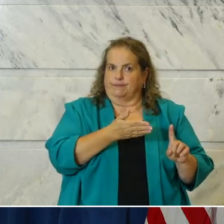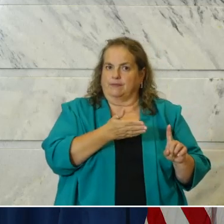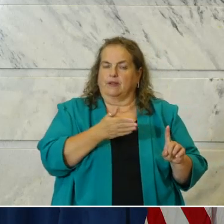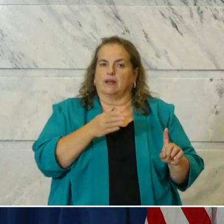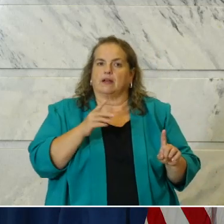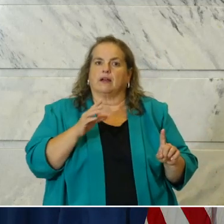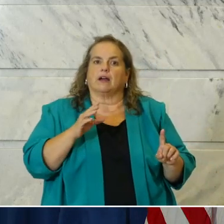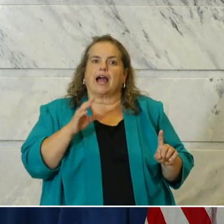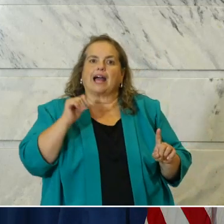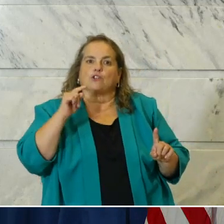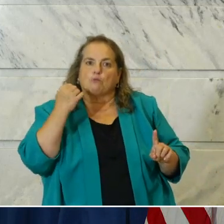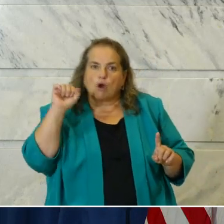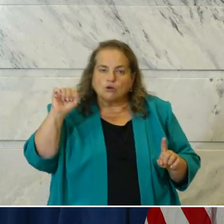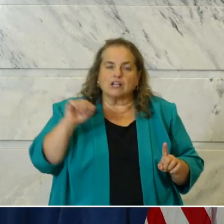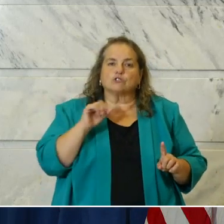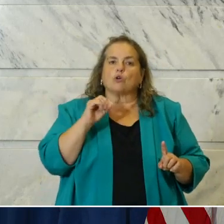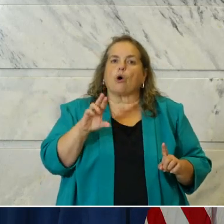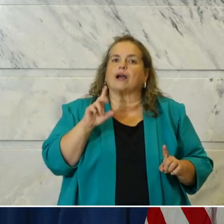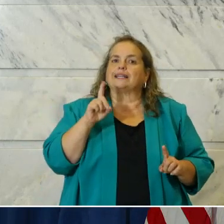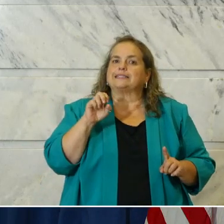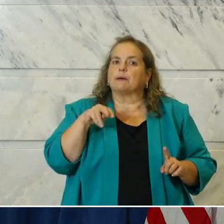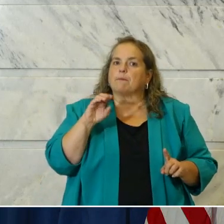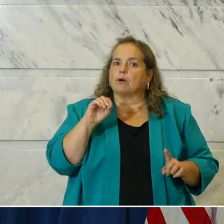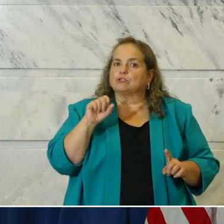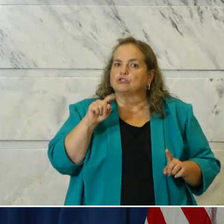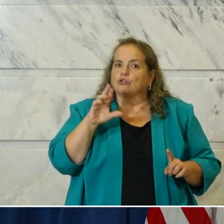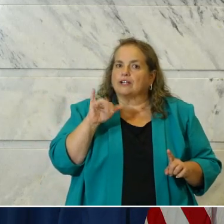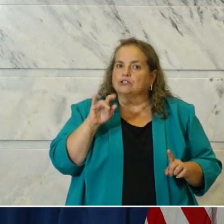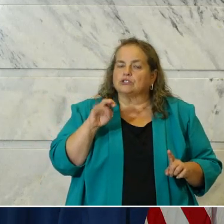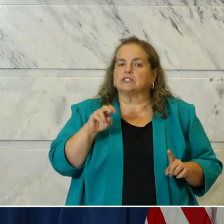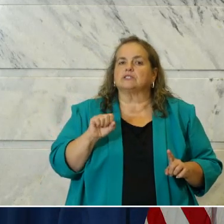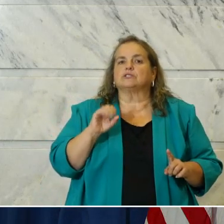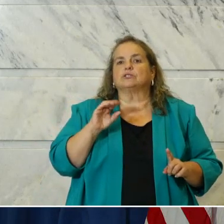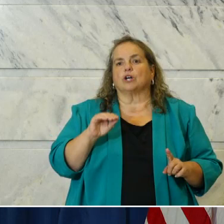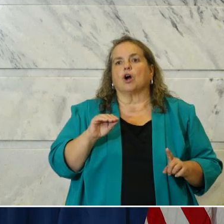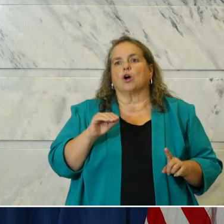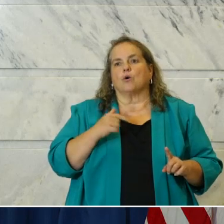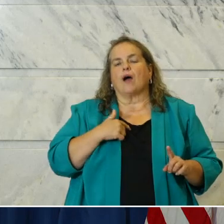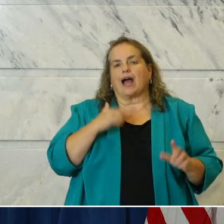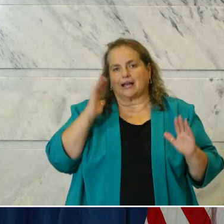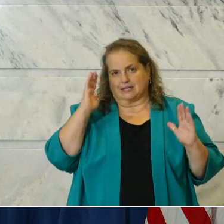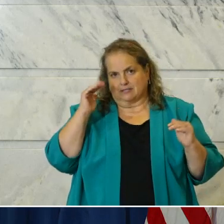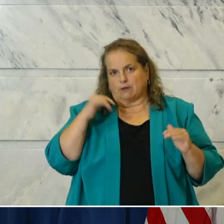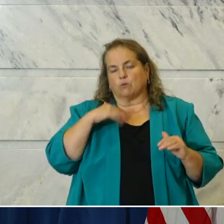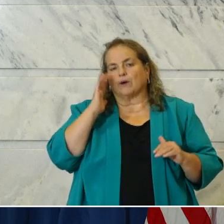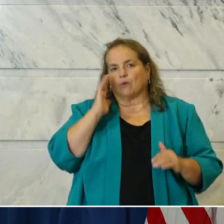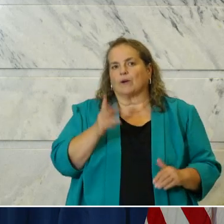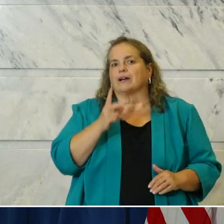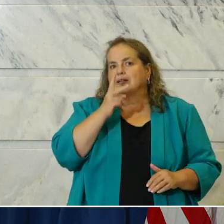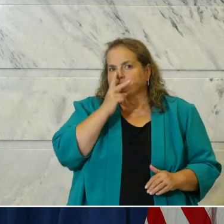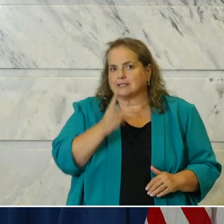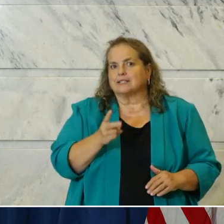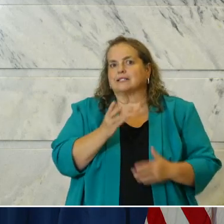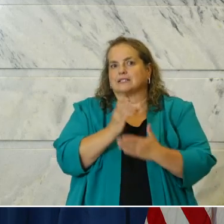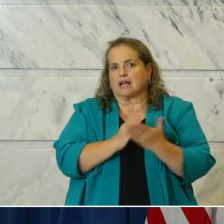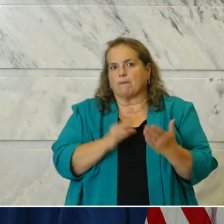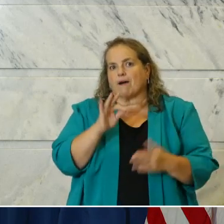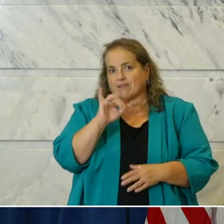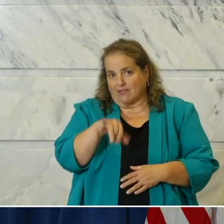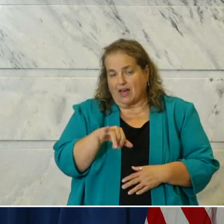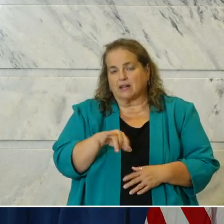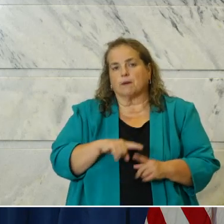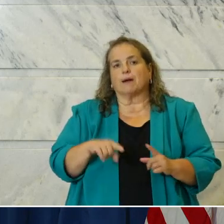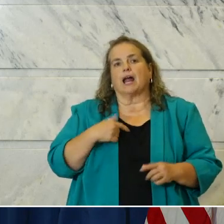protests or demonstrations, and so I anticipate that you will see some of that, but I